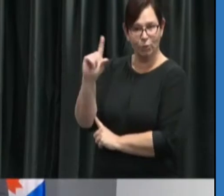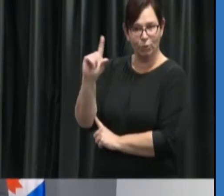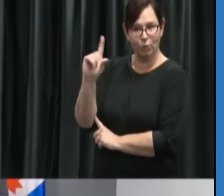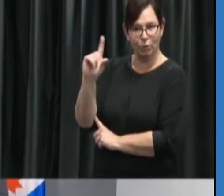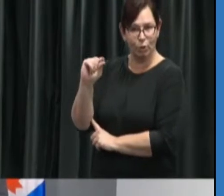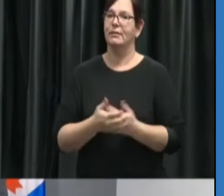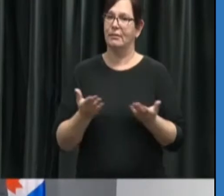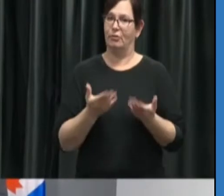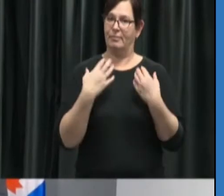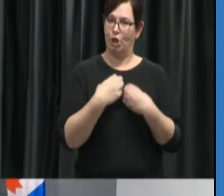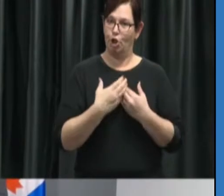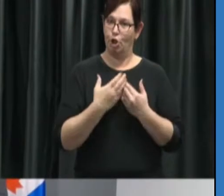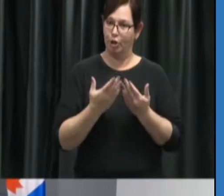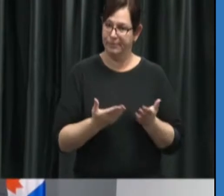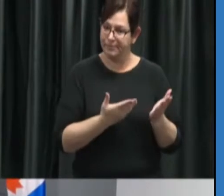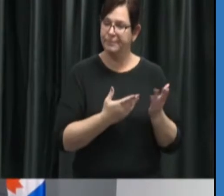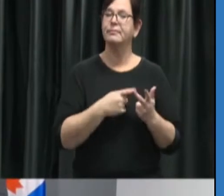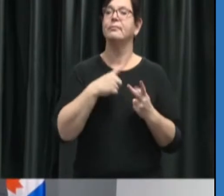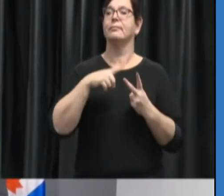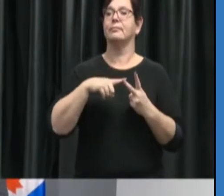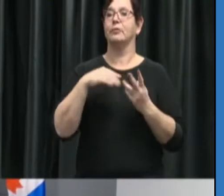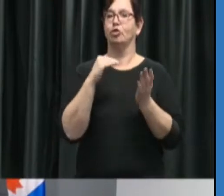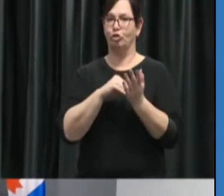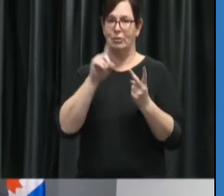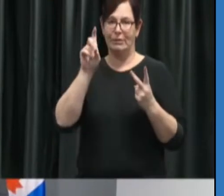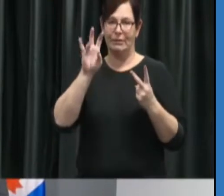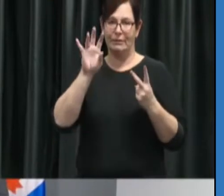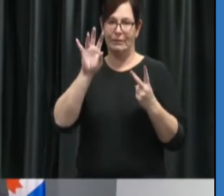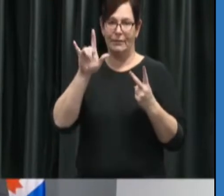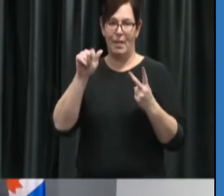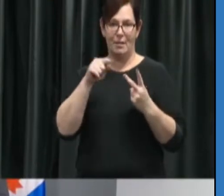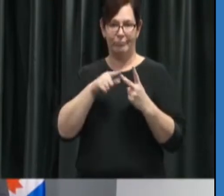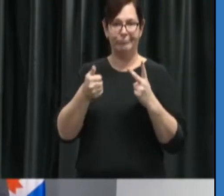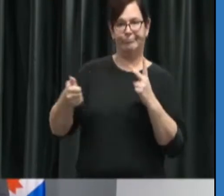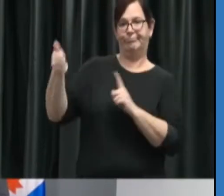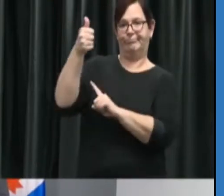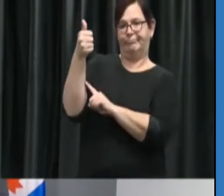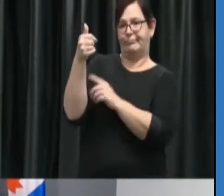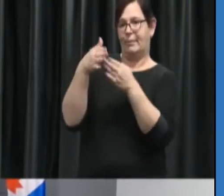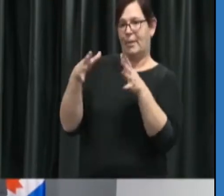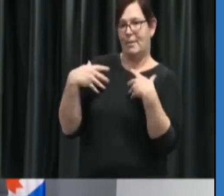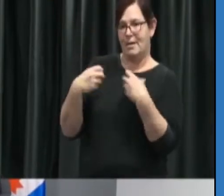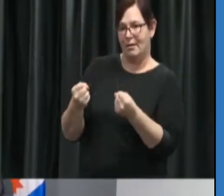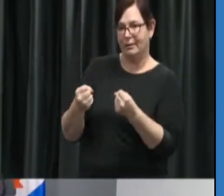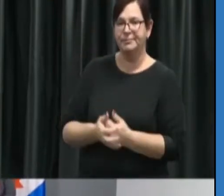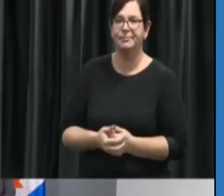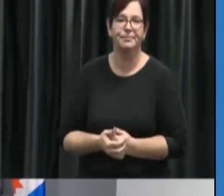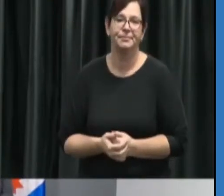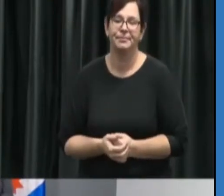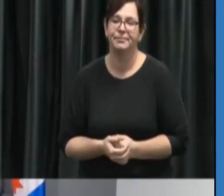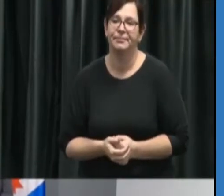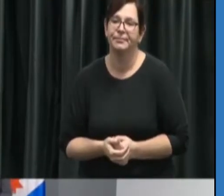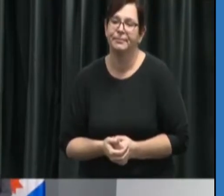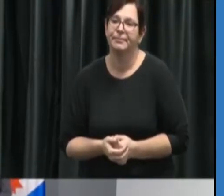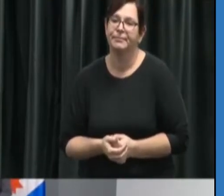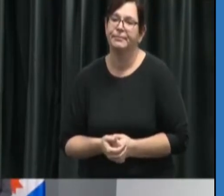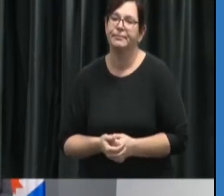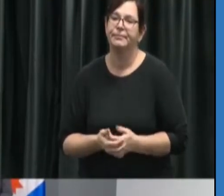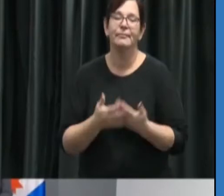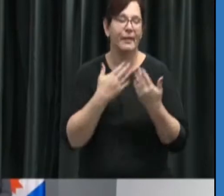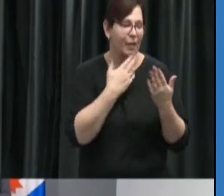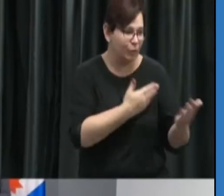Toronto's Medical Officer, Dr. Eileen Davila. Mayor Tory? Well, Brad, thank you and good afternoon. Well, we're all feeling